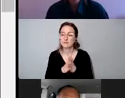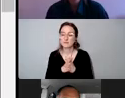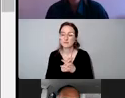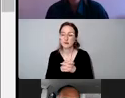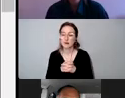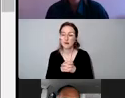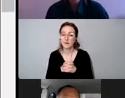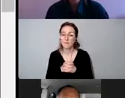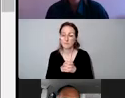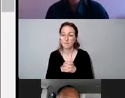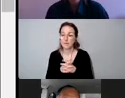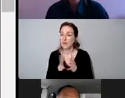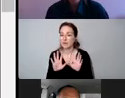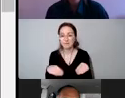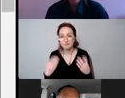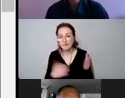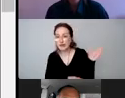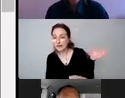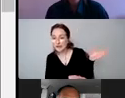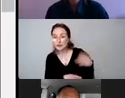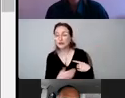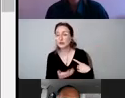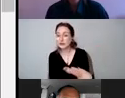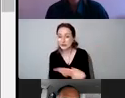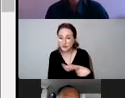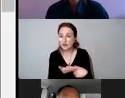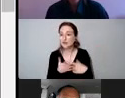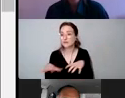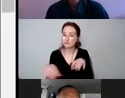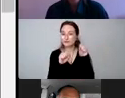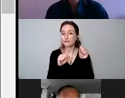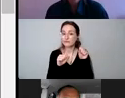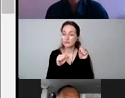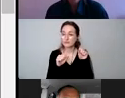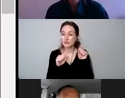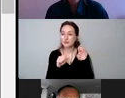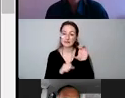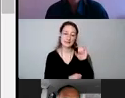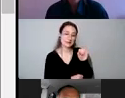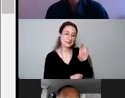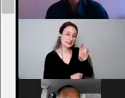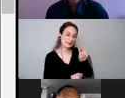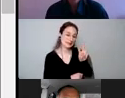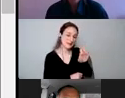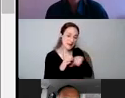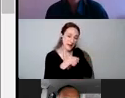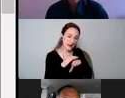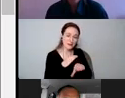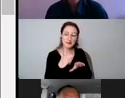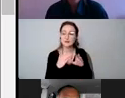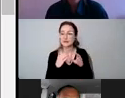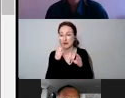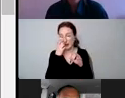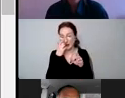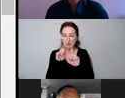where they were giving lectures, discussions about civic activism, about a lot of things were